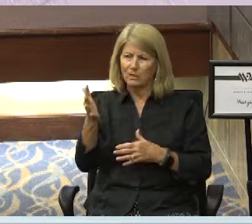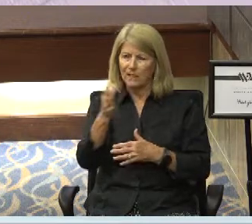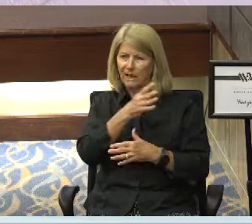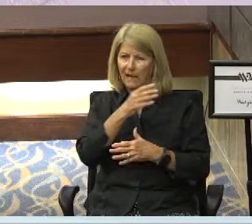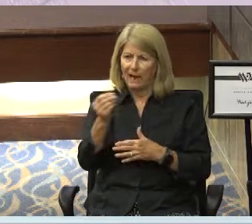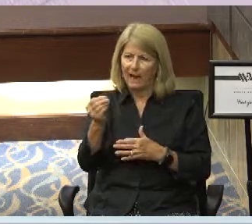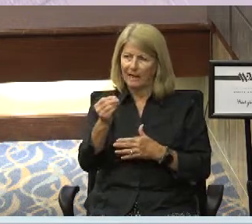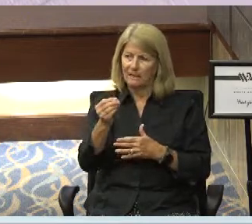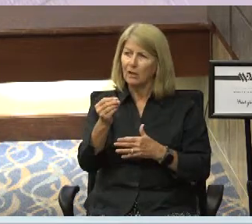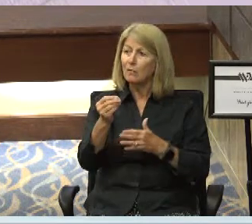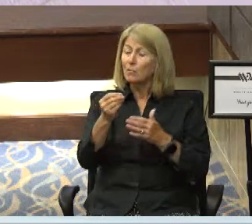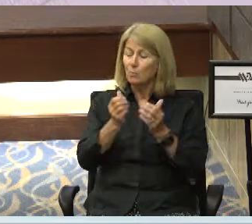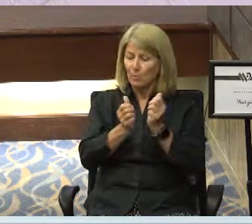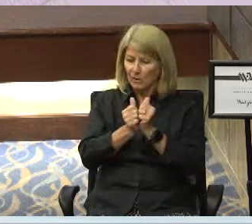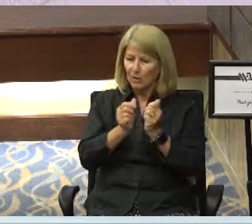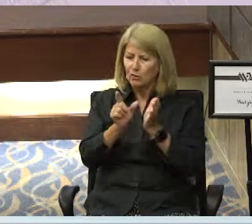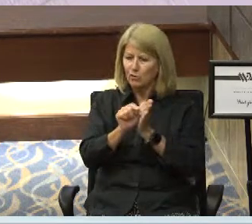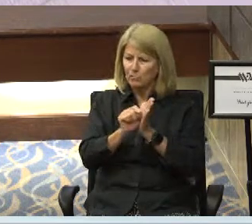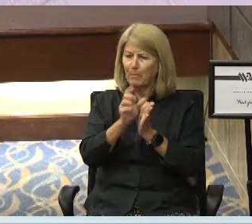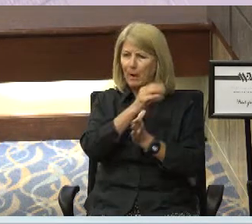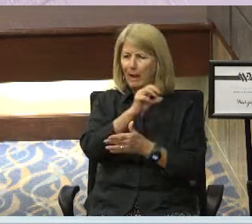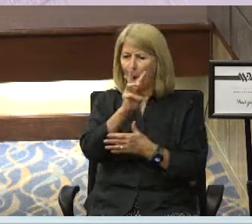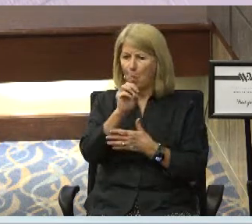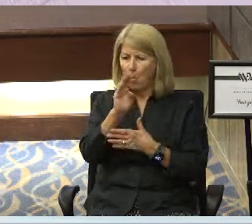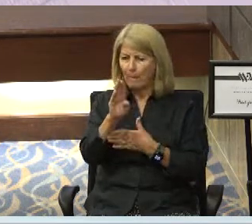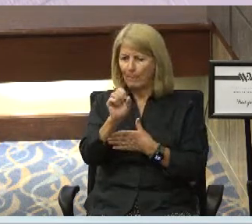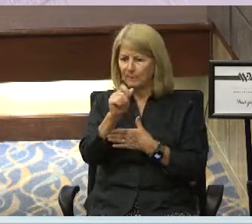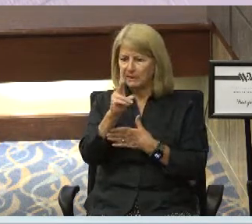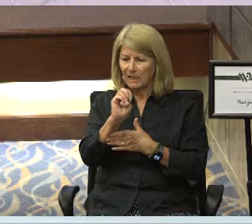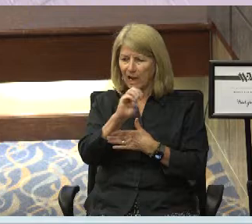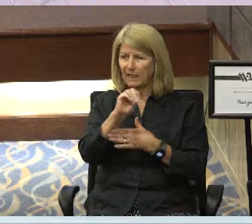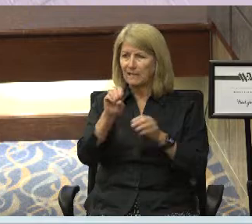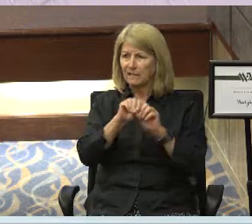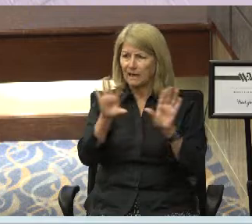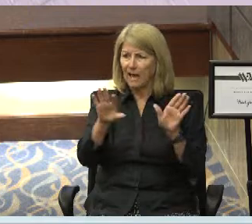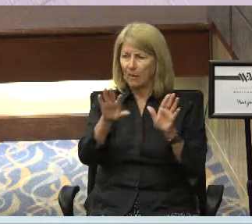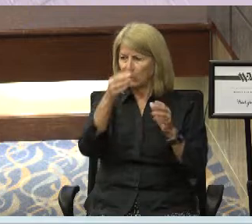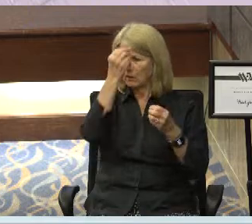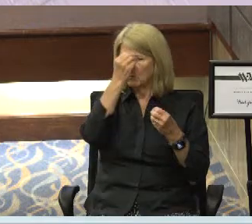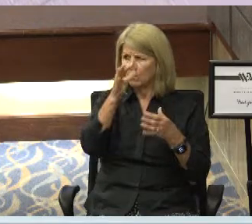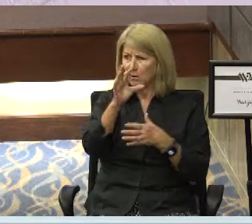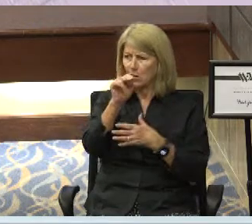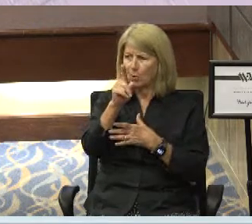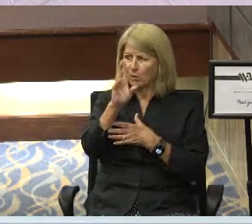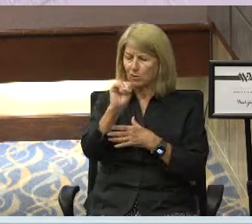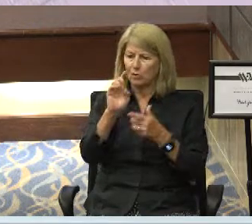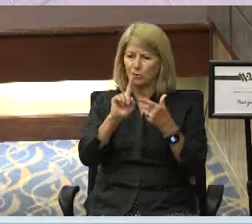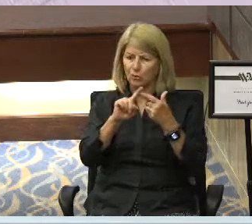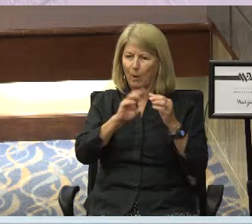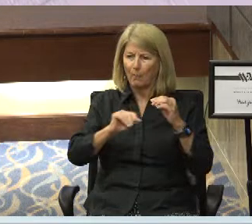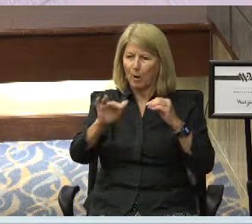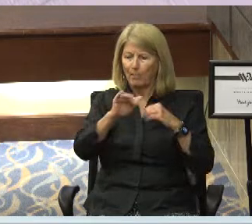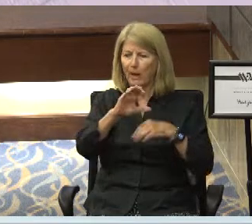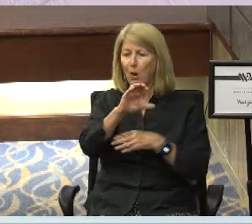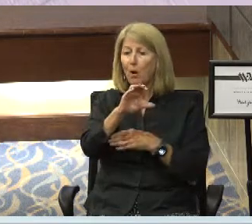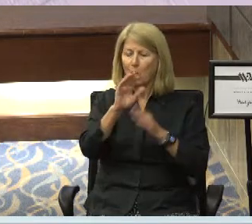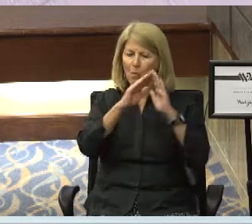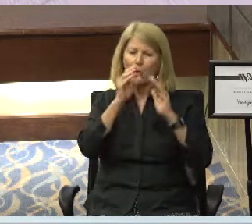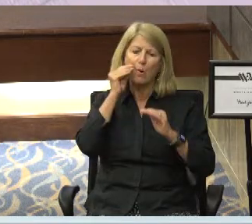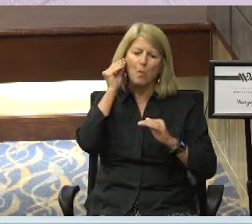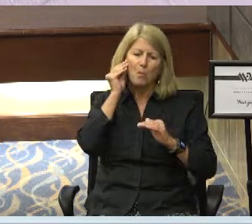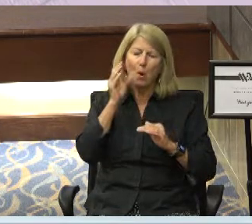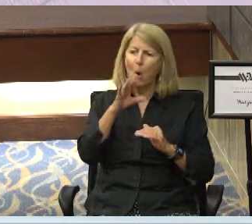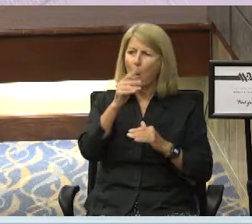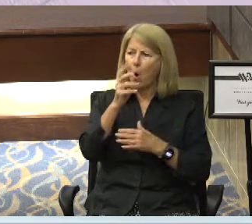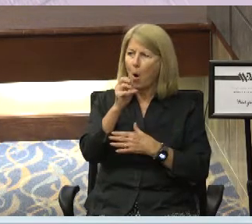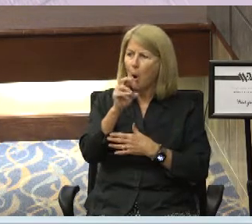newspaper on our website, and then send out notices to the property owners within 200 feet. But we are recommending approval